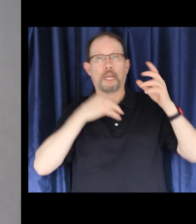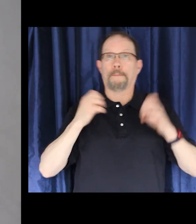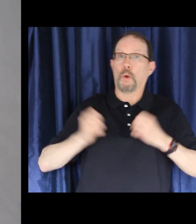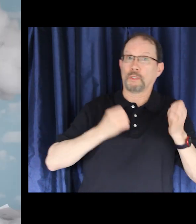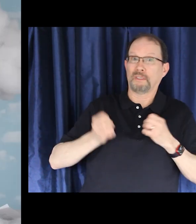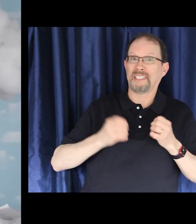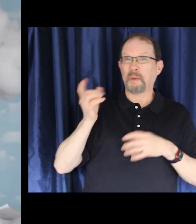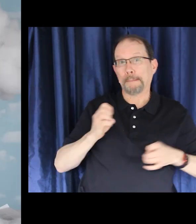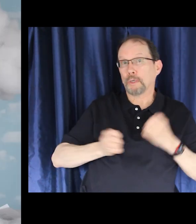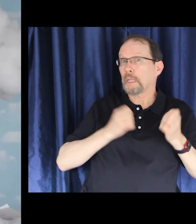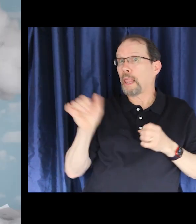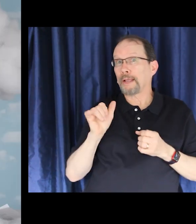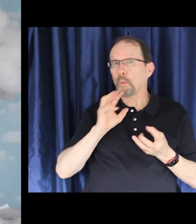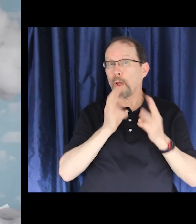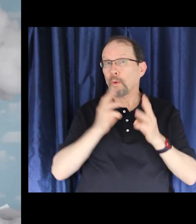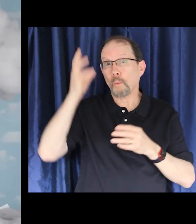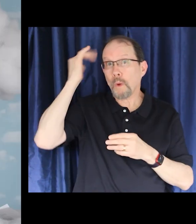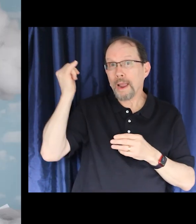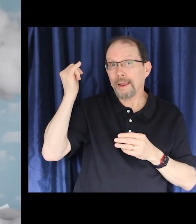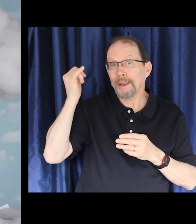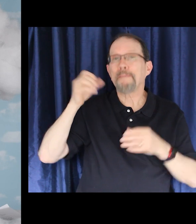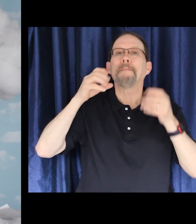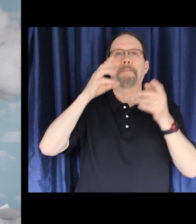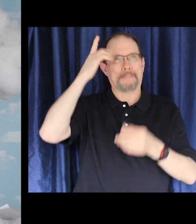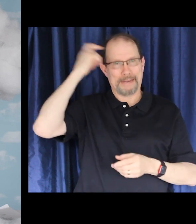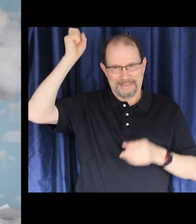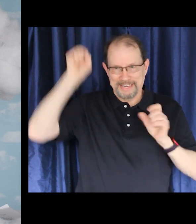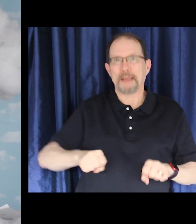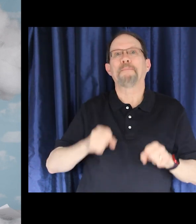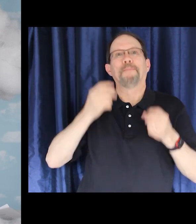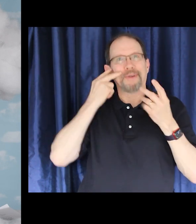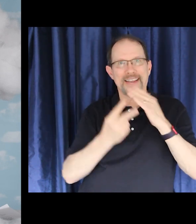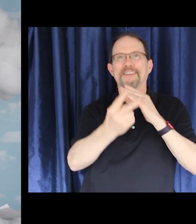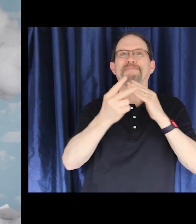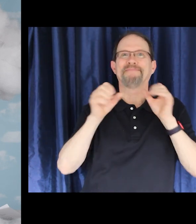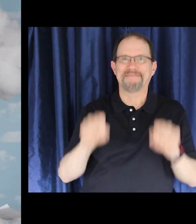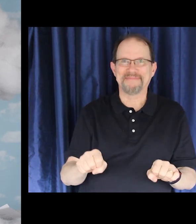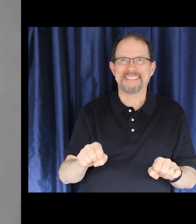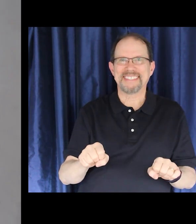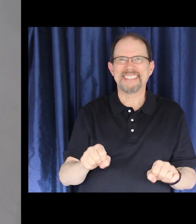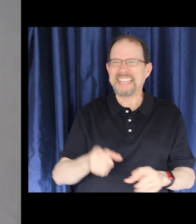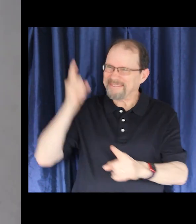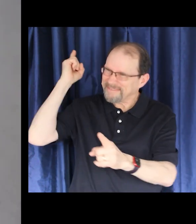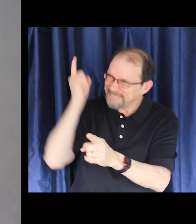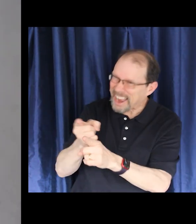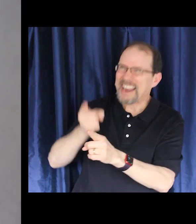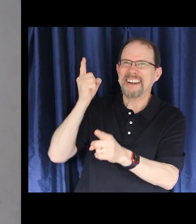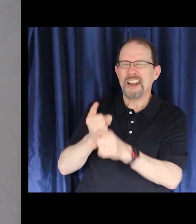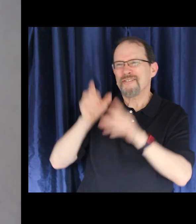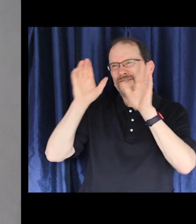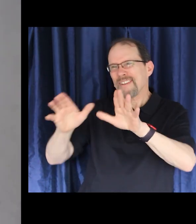emotions Why are emotions like the weather? Because they are predictable You